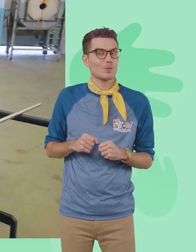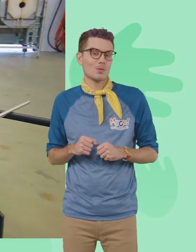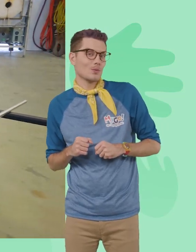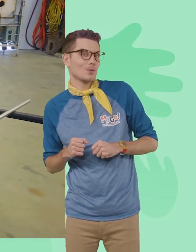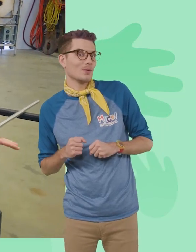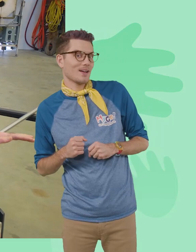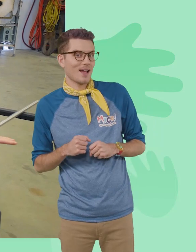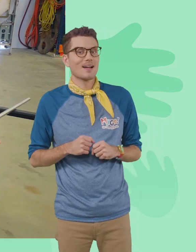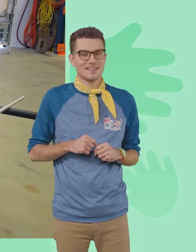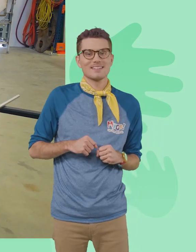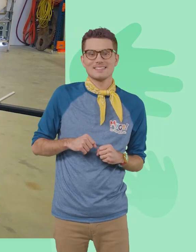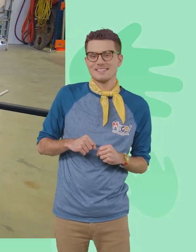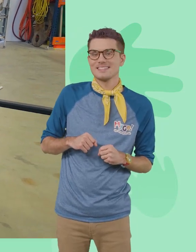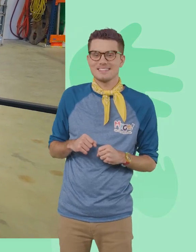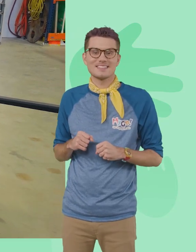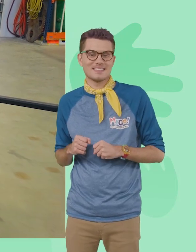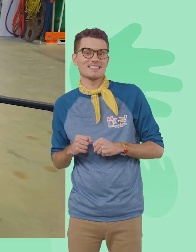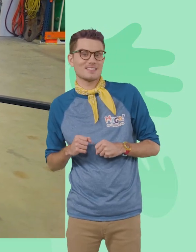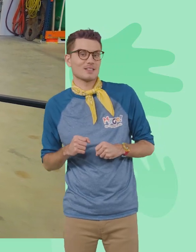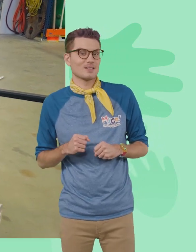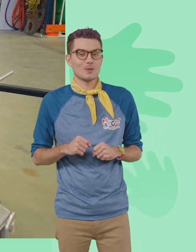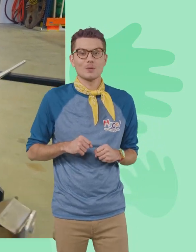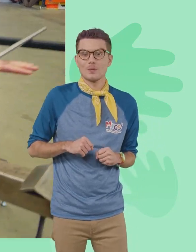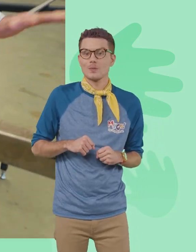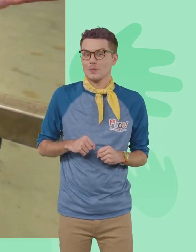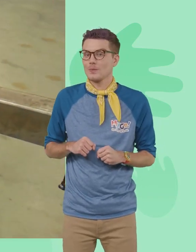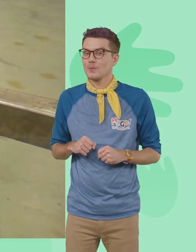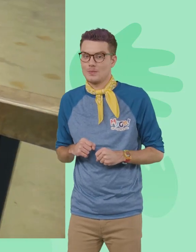Bye. Bye. Bye.